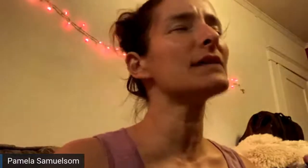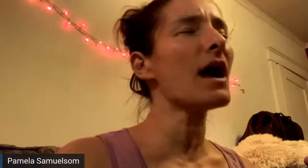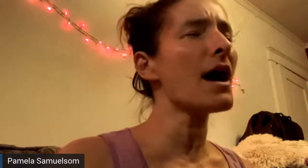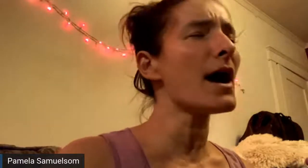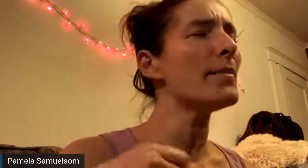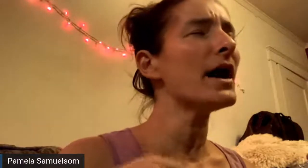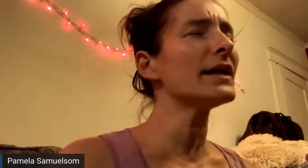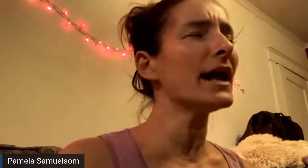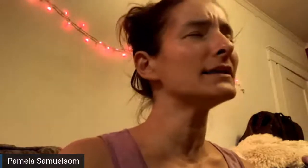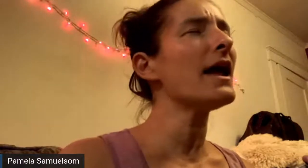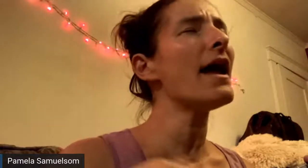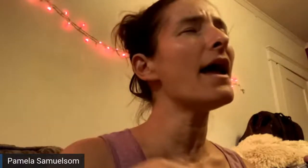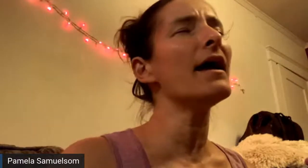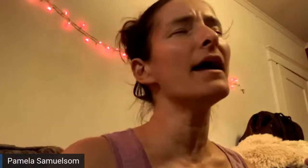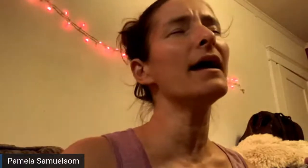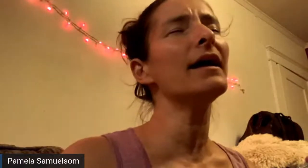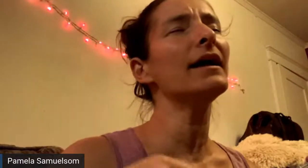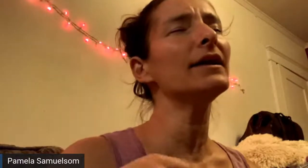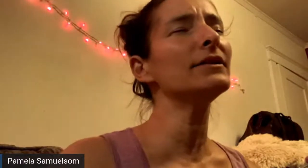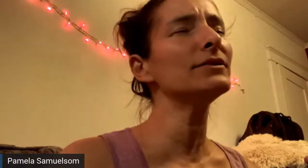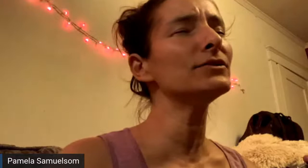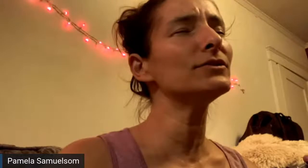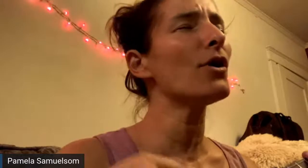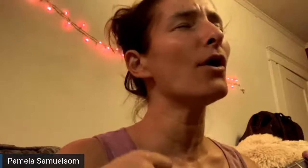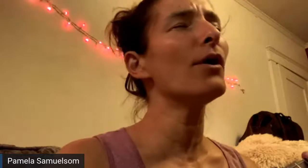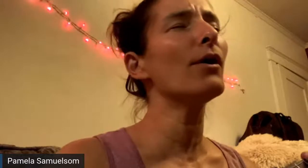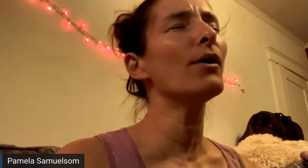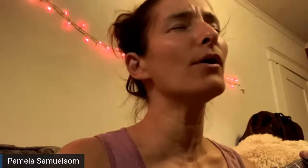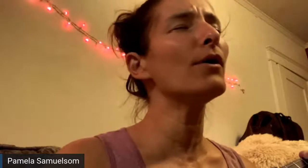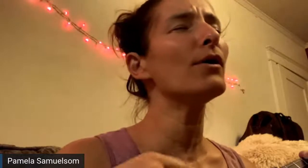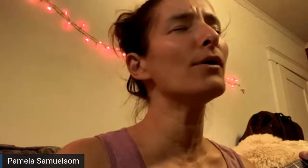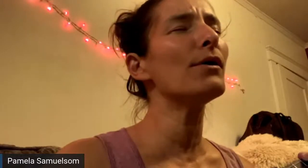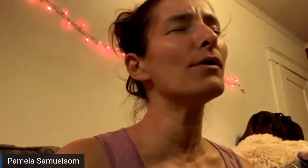Llévame sabana dentro.